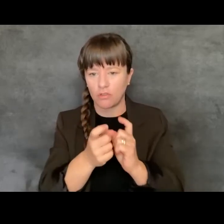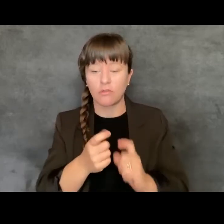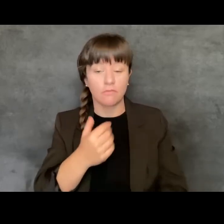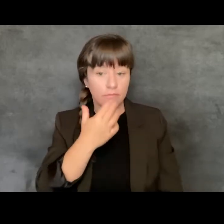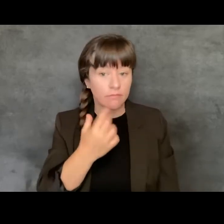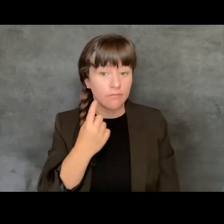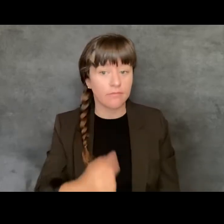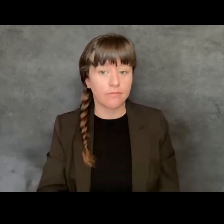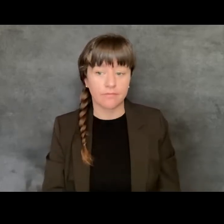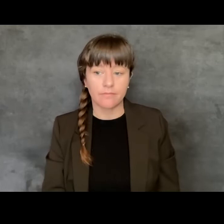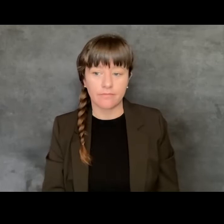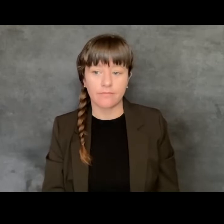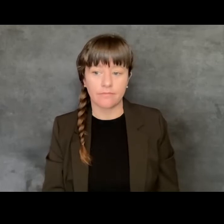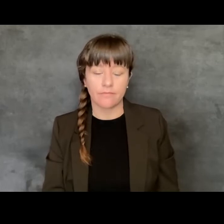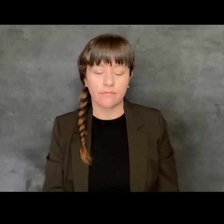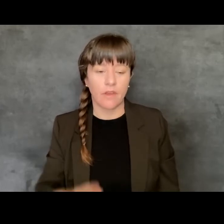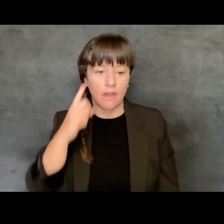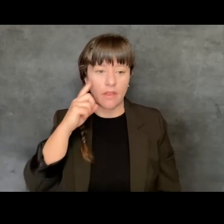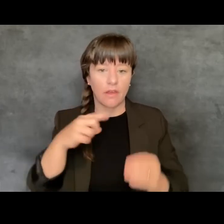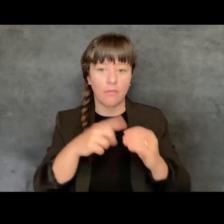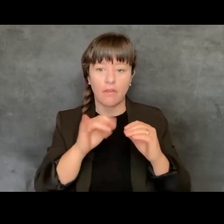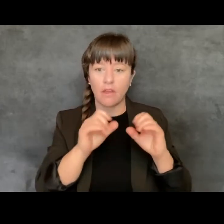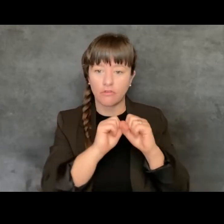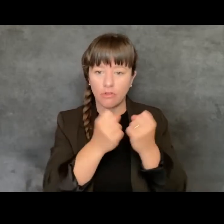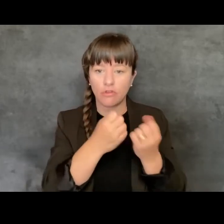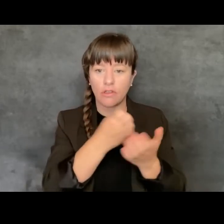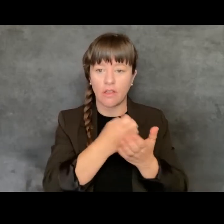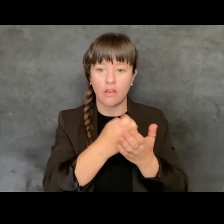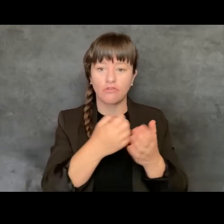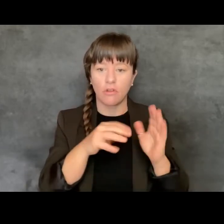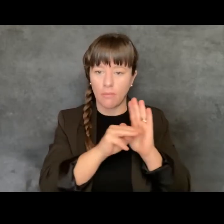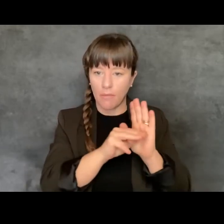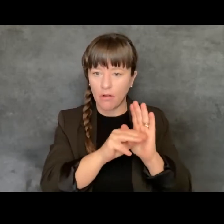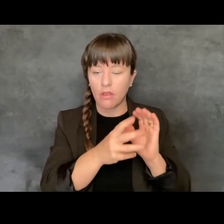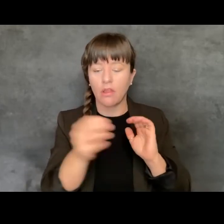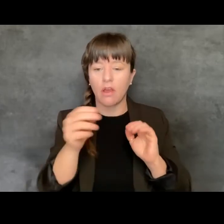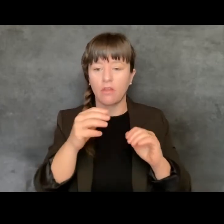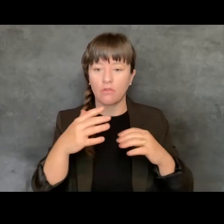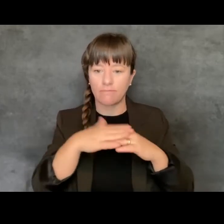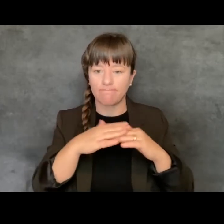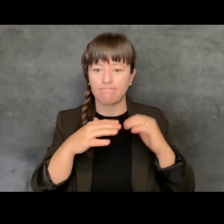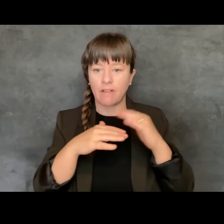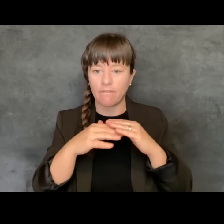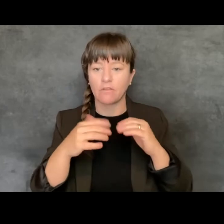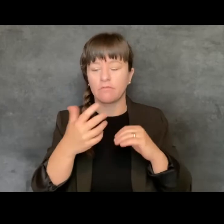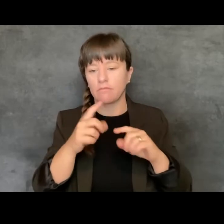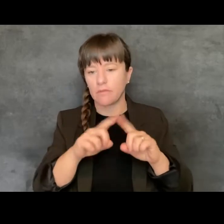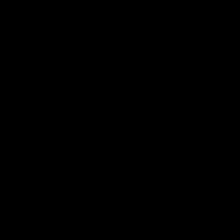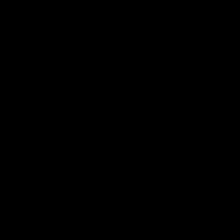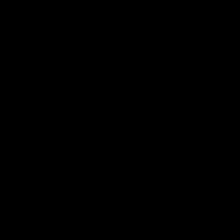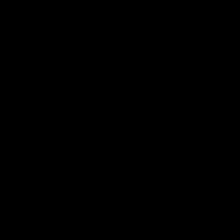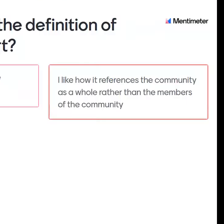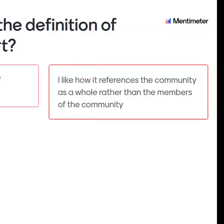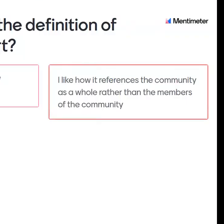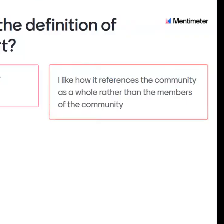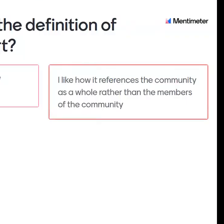that social ecological model, those different levels and the interaction between those levels and that interdependence.